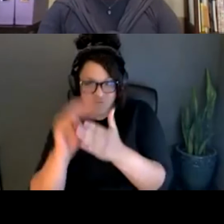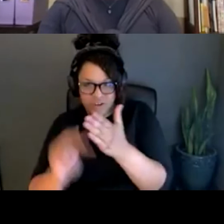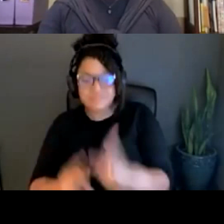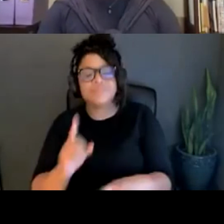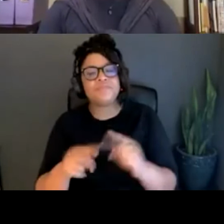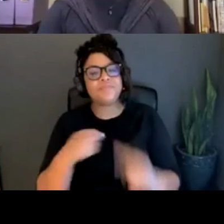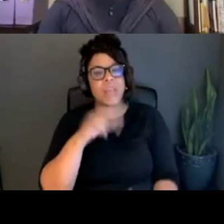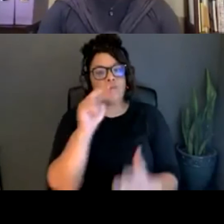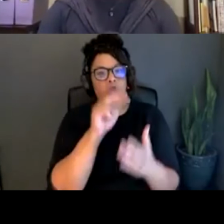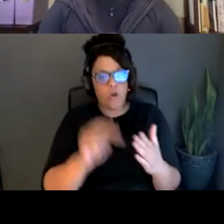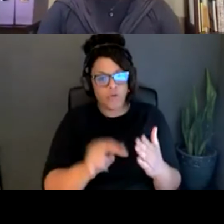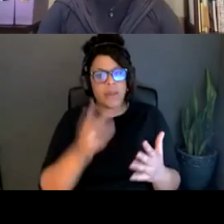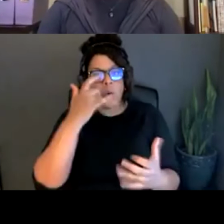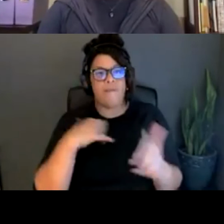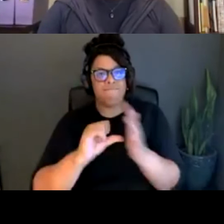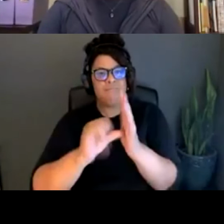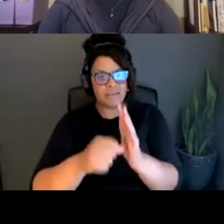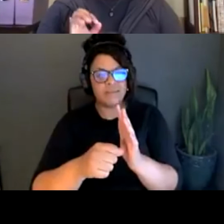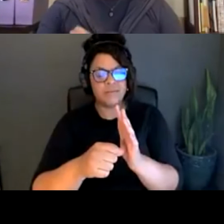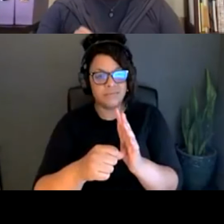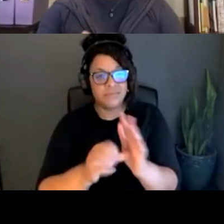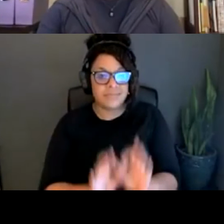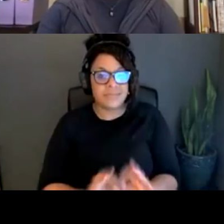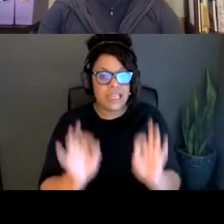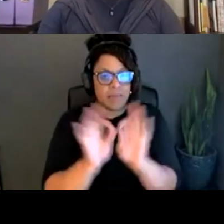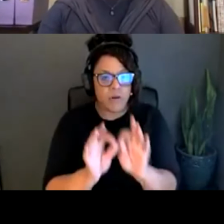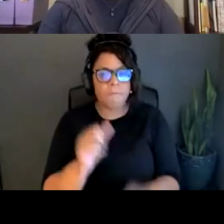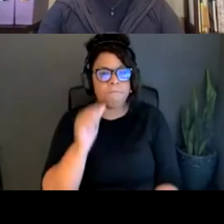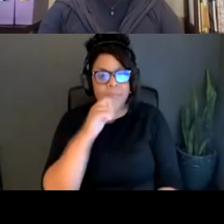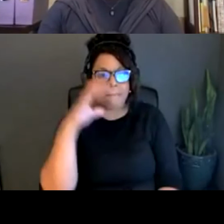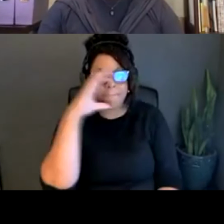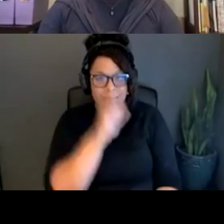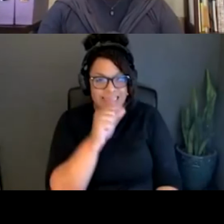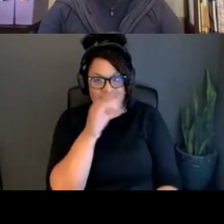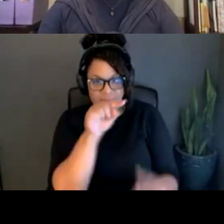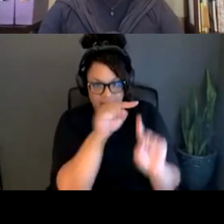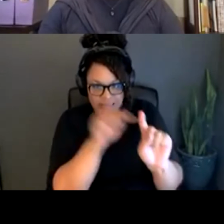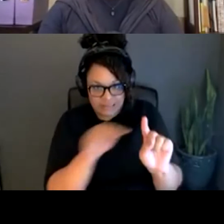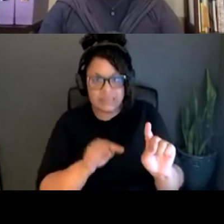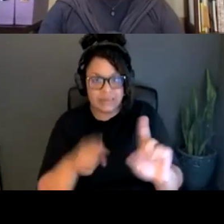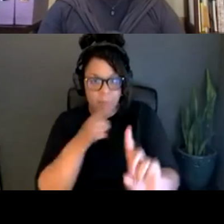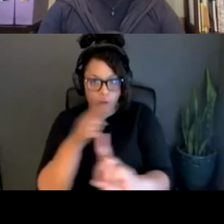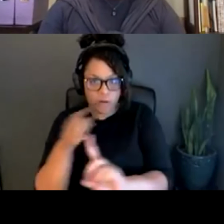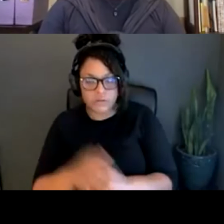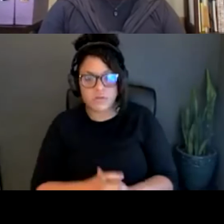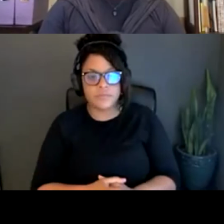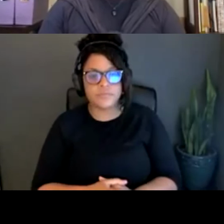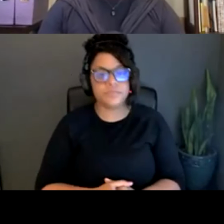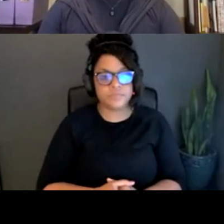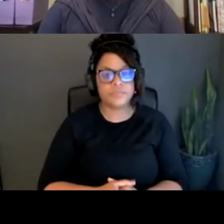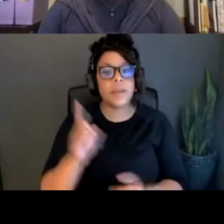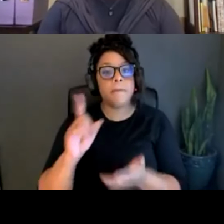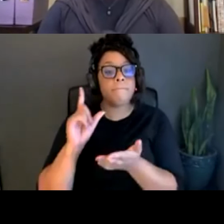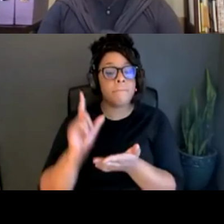this for effect because I think it's important not to miss any of the points that are highlighted here. Found